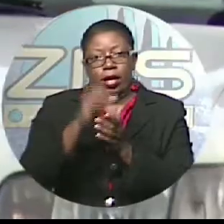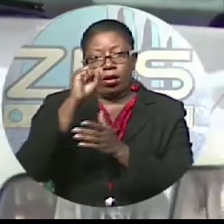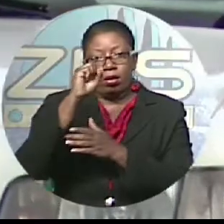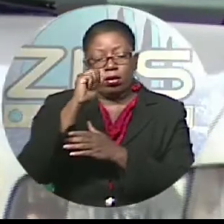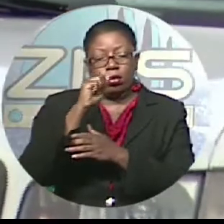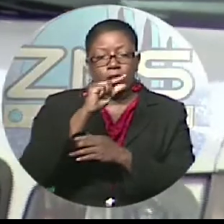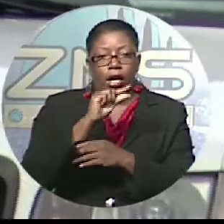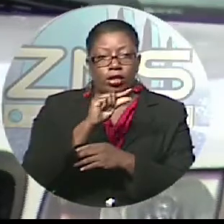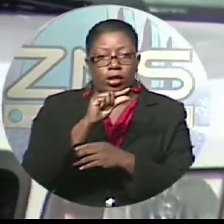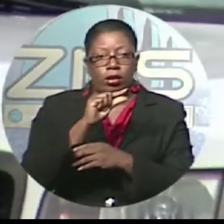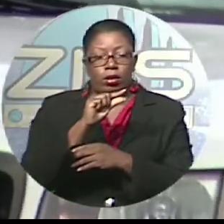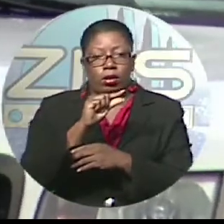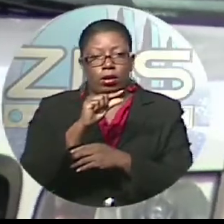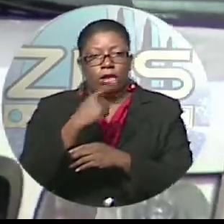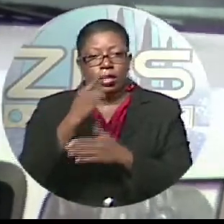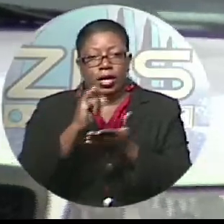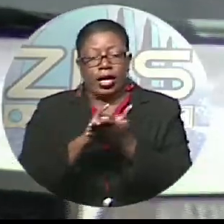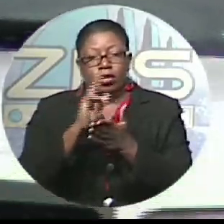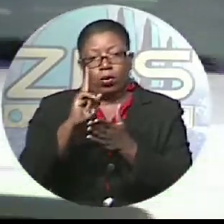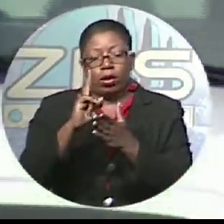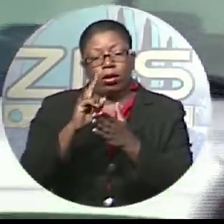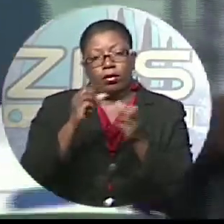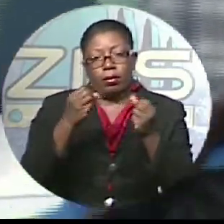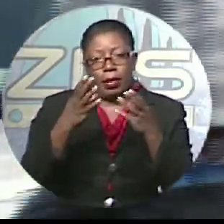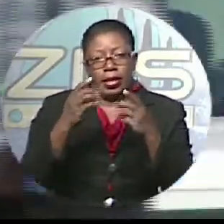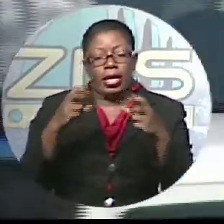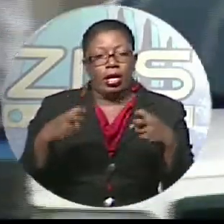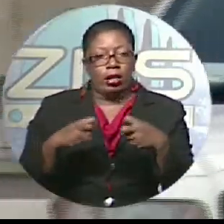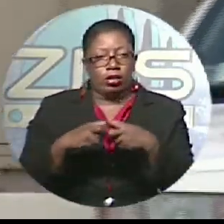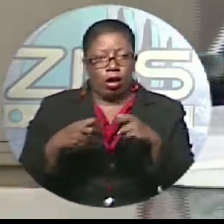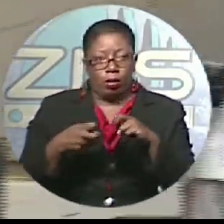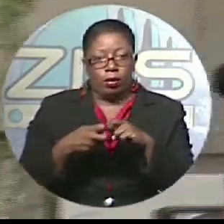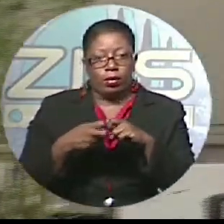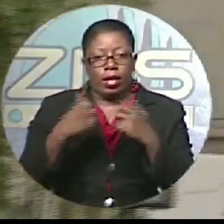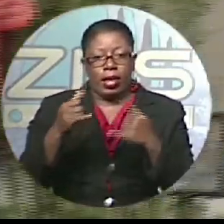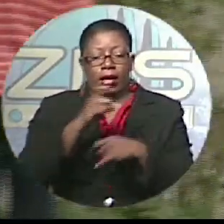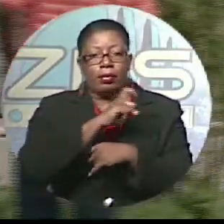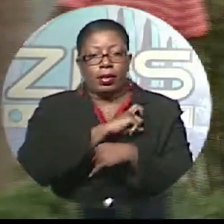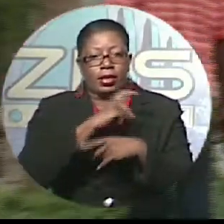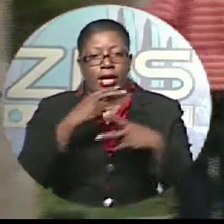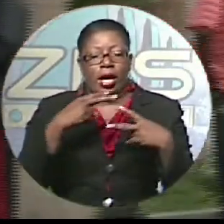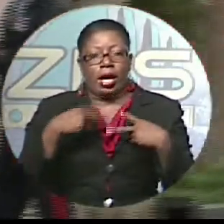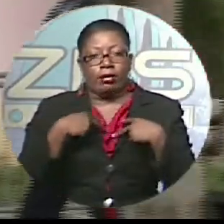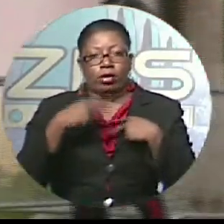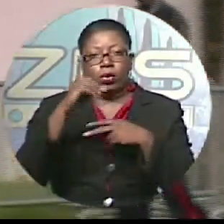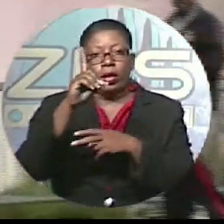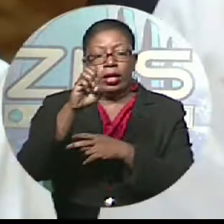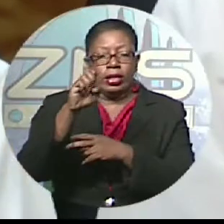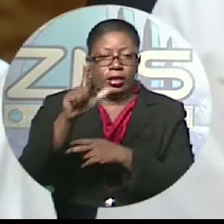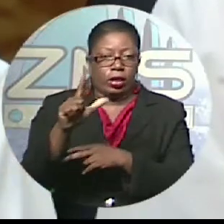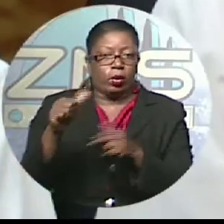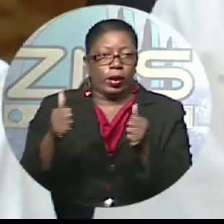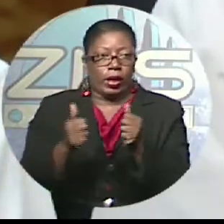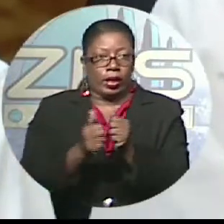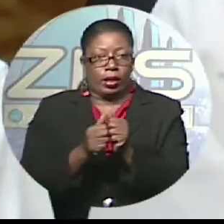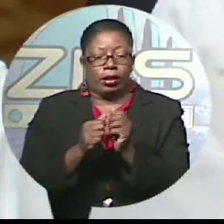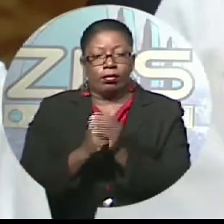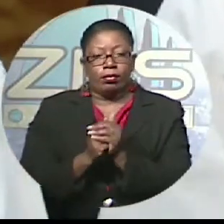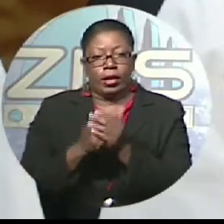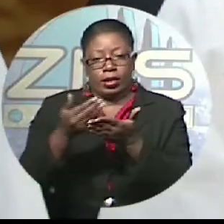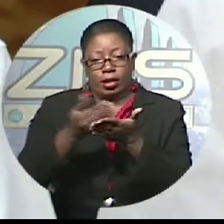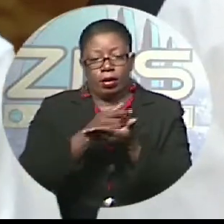Campbell, says it's one of the many challenges police officers are forced to deal with. So then our officers, who